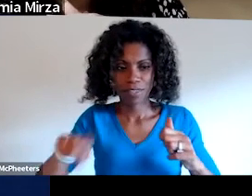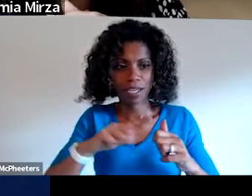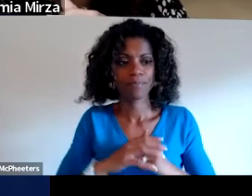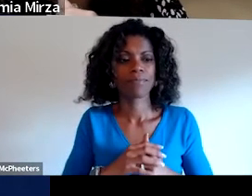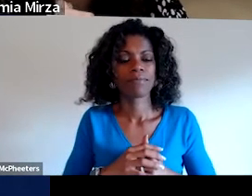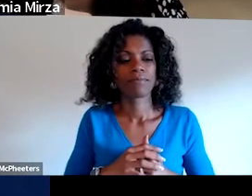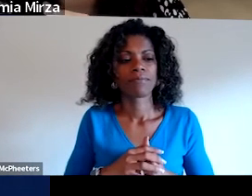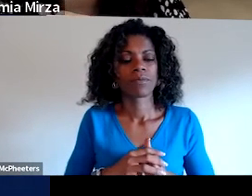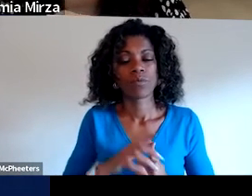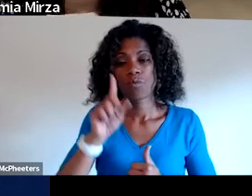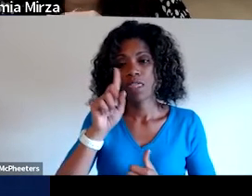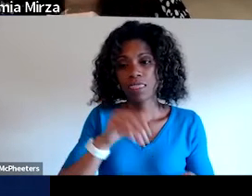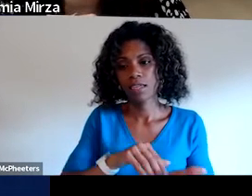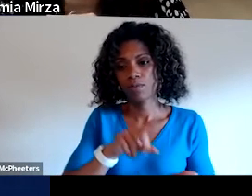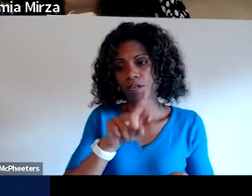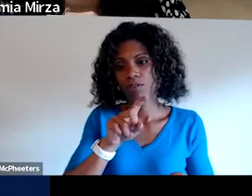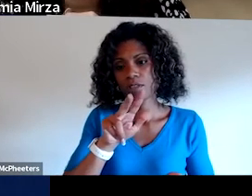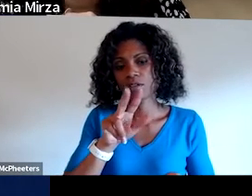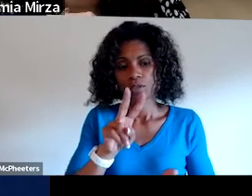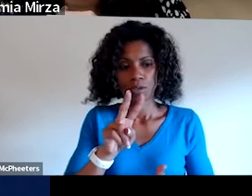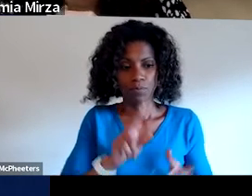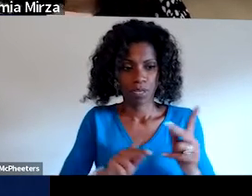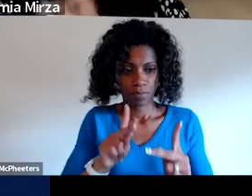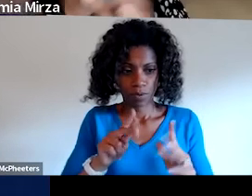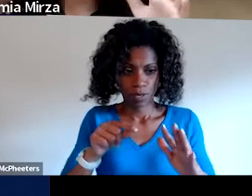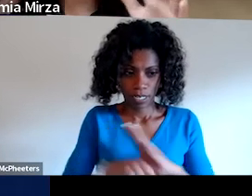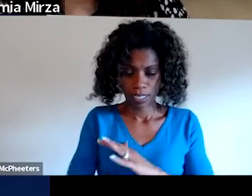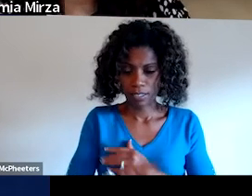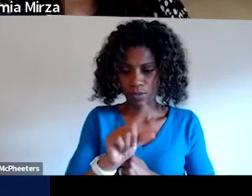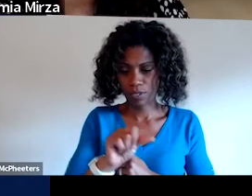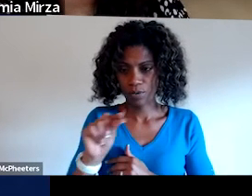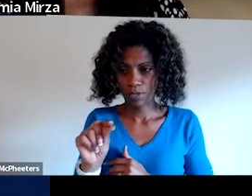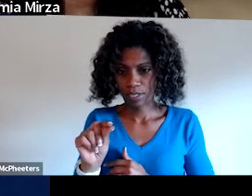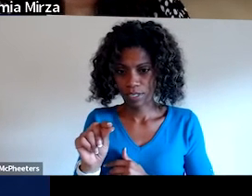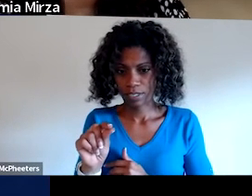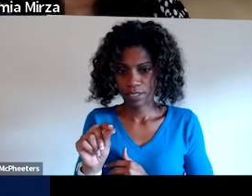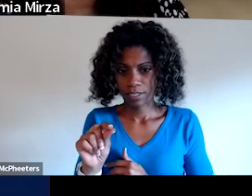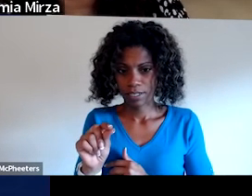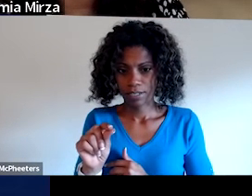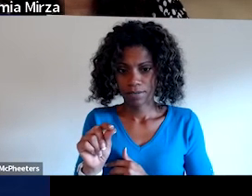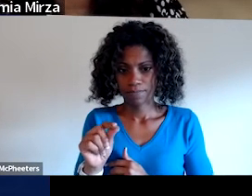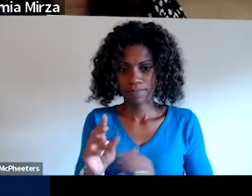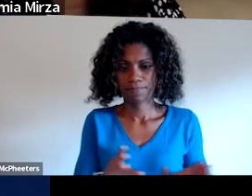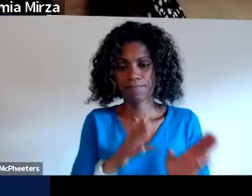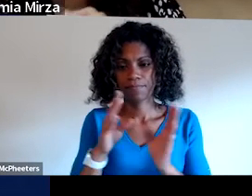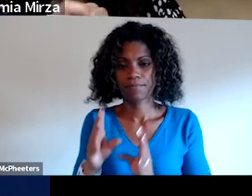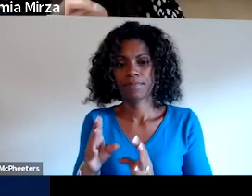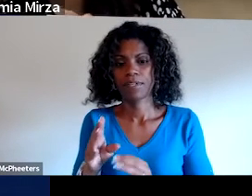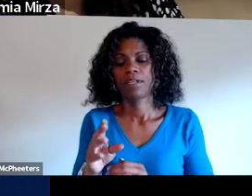1,132 people that were killed by police in the United States. And in 2022, as of July, there